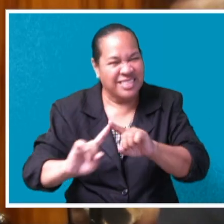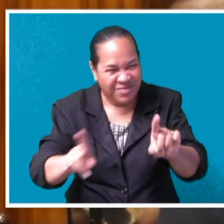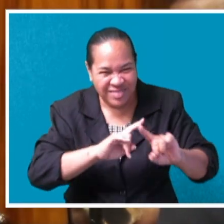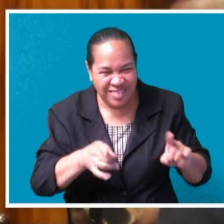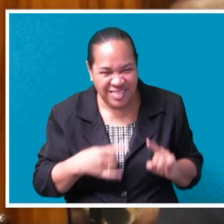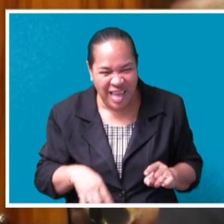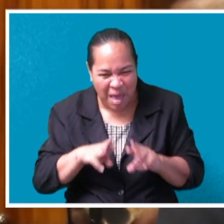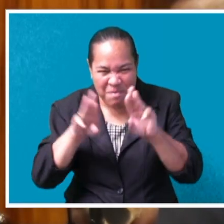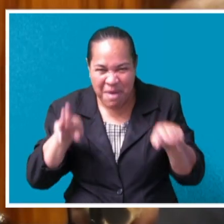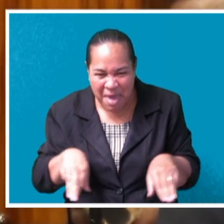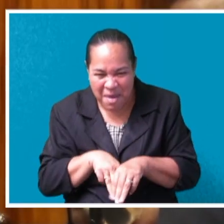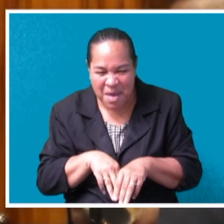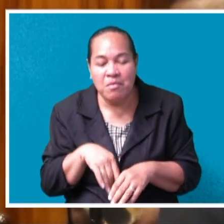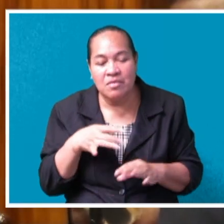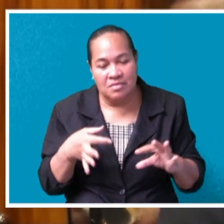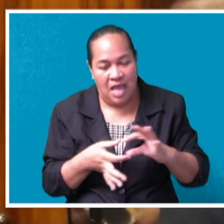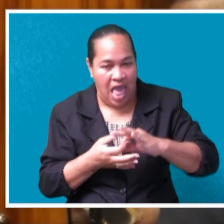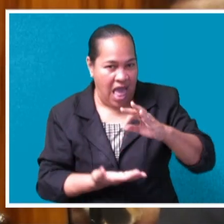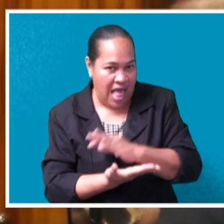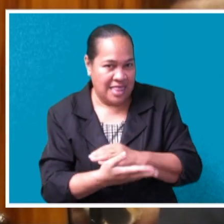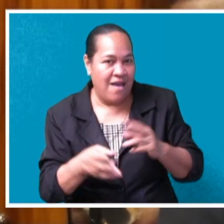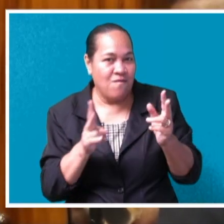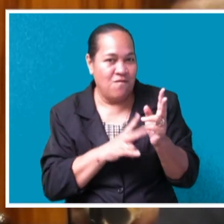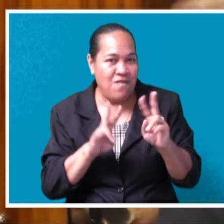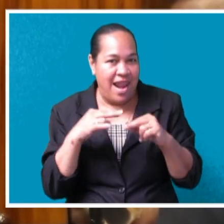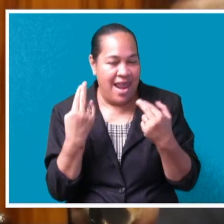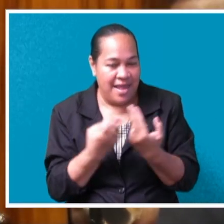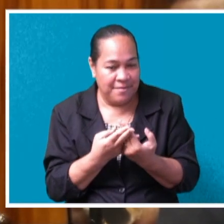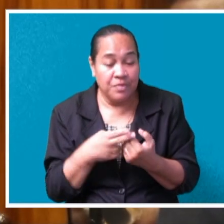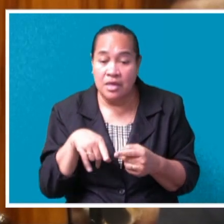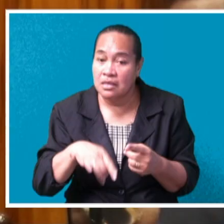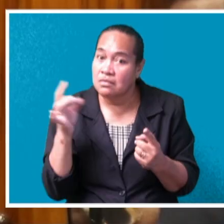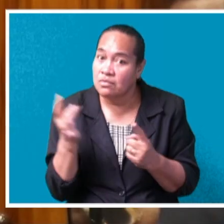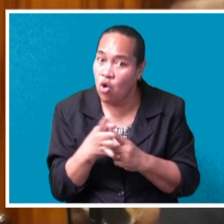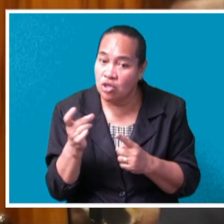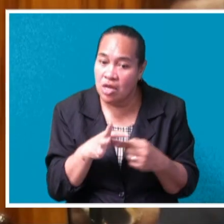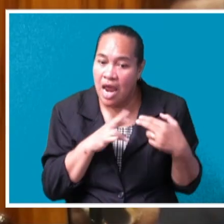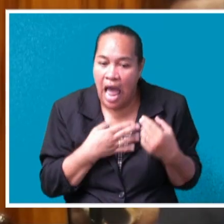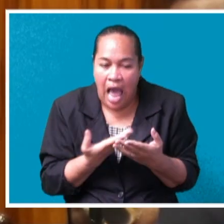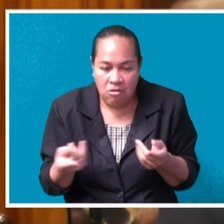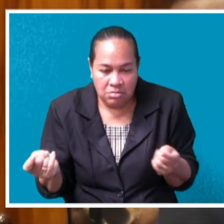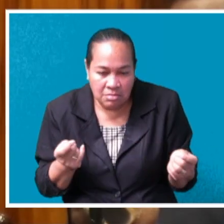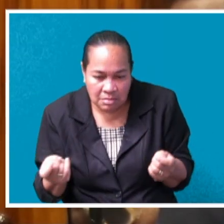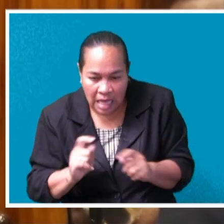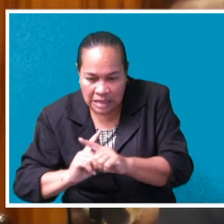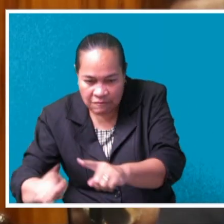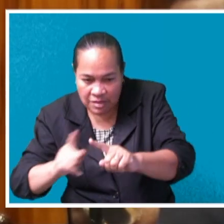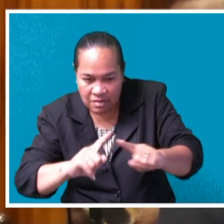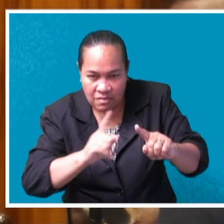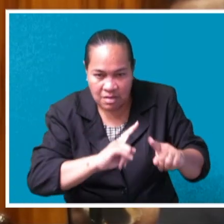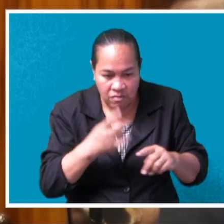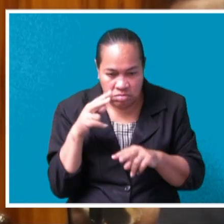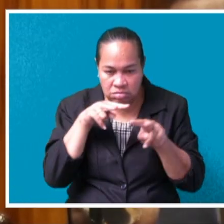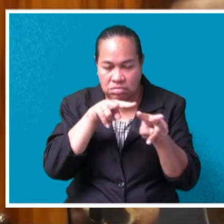Essential Services Centre. This centre plays an important role in coordinating maritime operations and